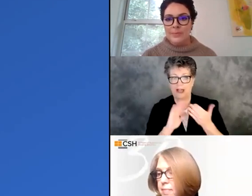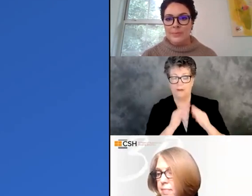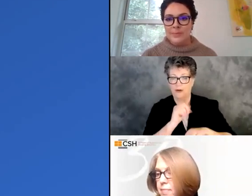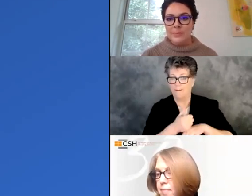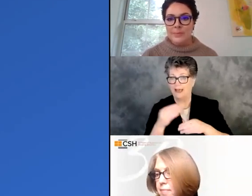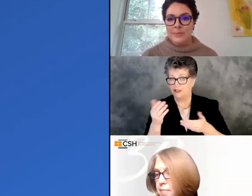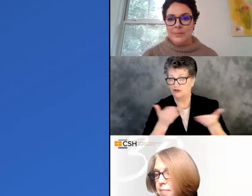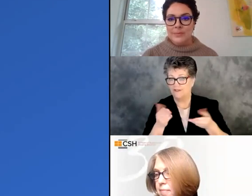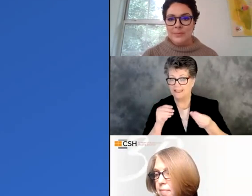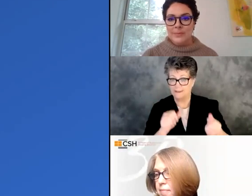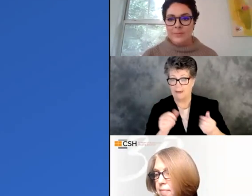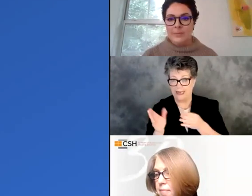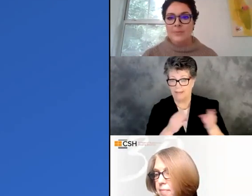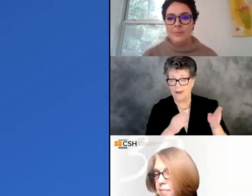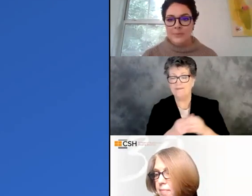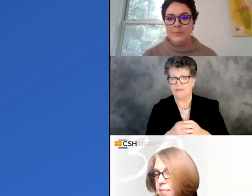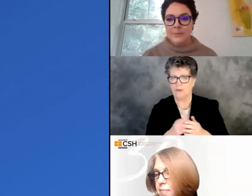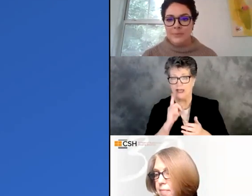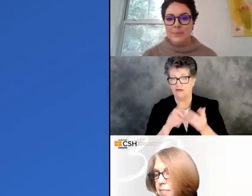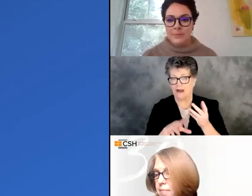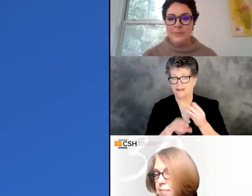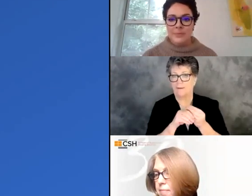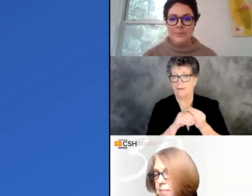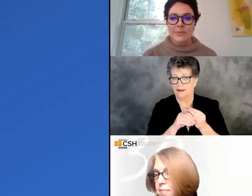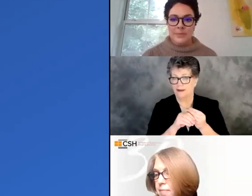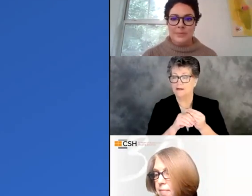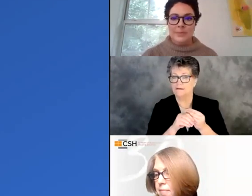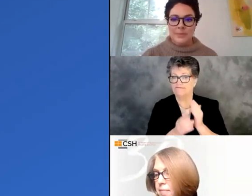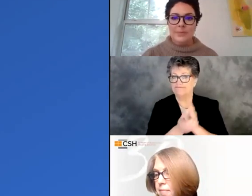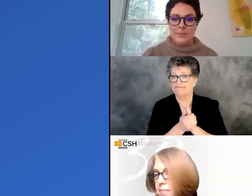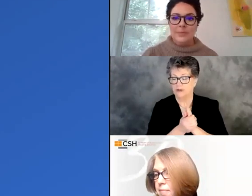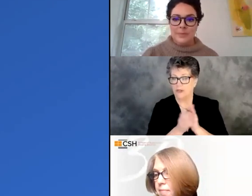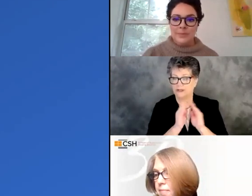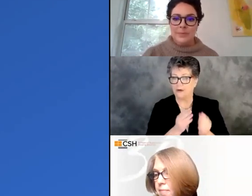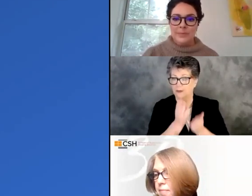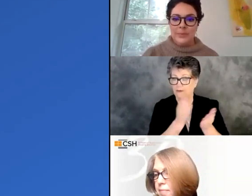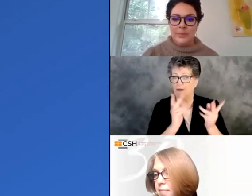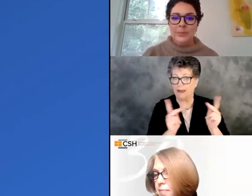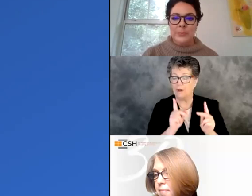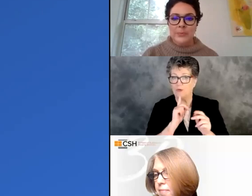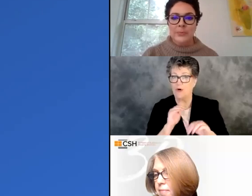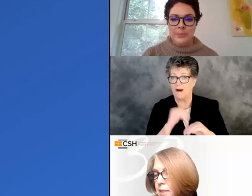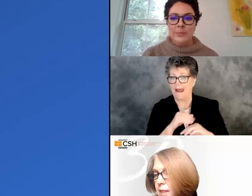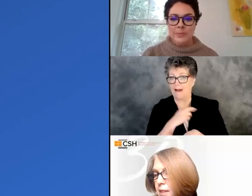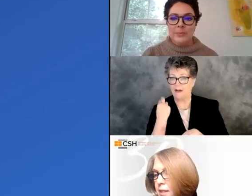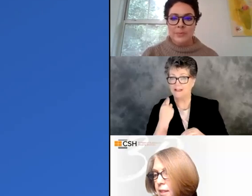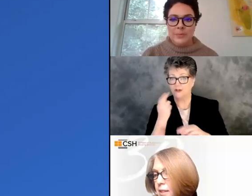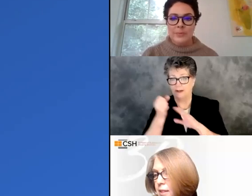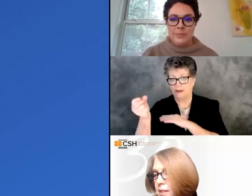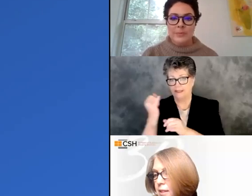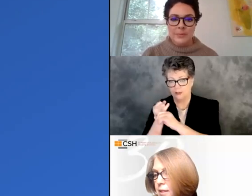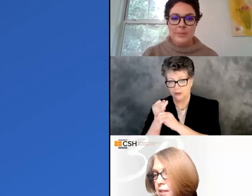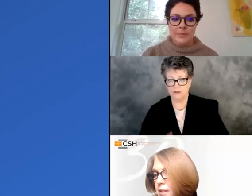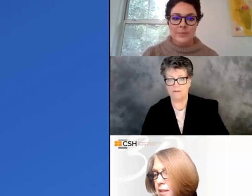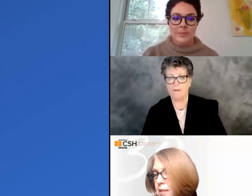spending plan, but I think it would be a great supplement to these sort of housing proposals for people who are at risk of institutionalization.